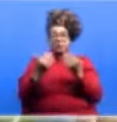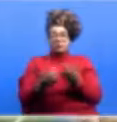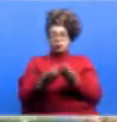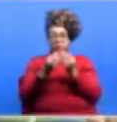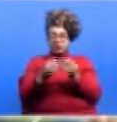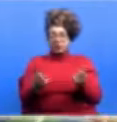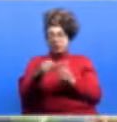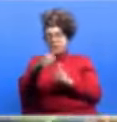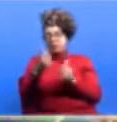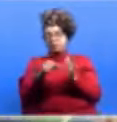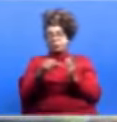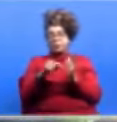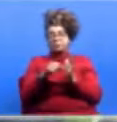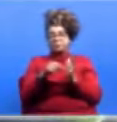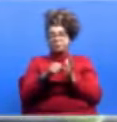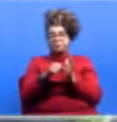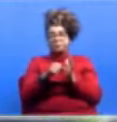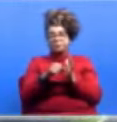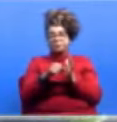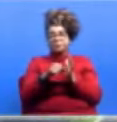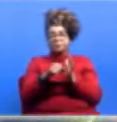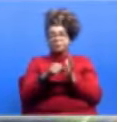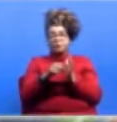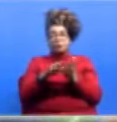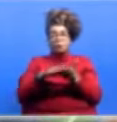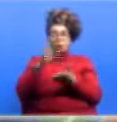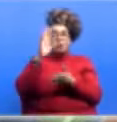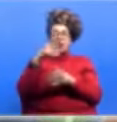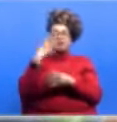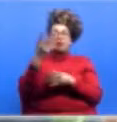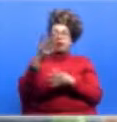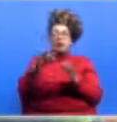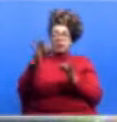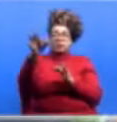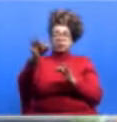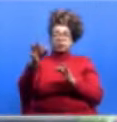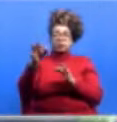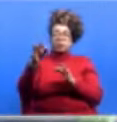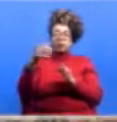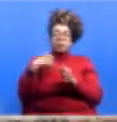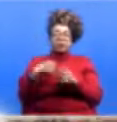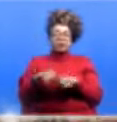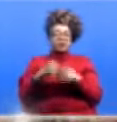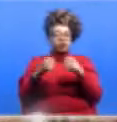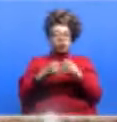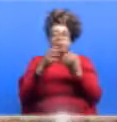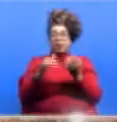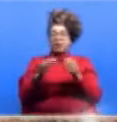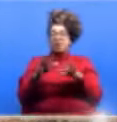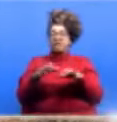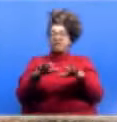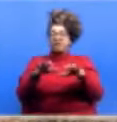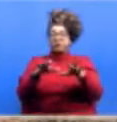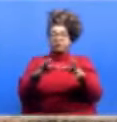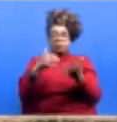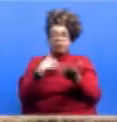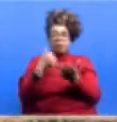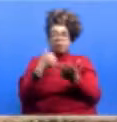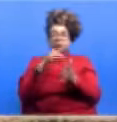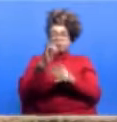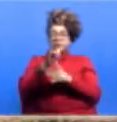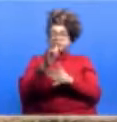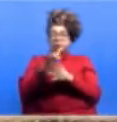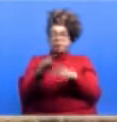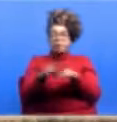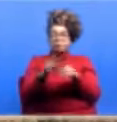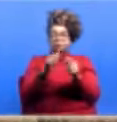calamity. More than 400 acres of crops have been destroyed by armyworms, posing a threat to crops such as maize,